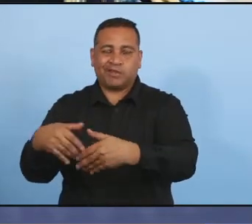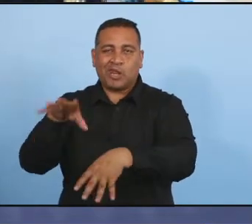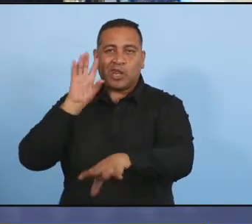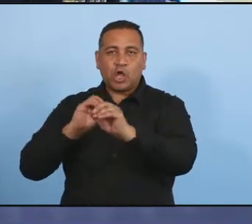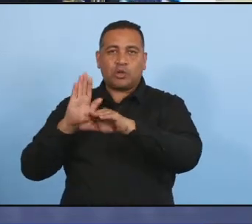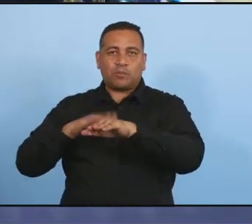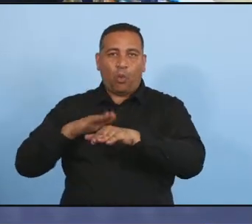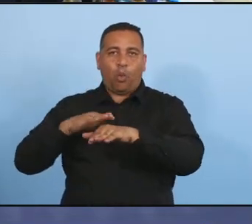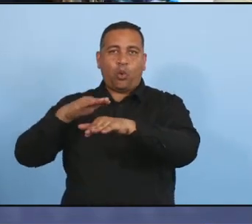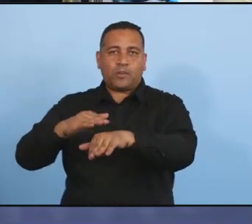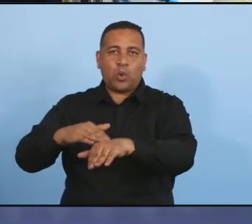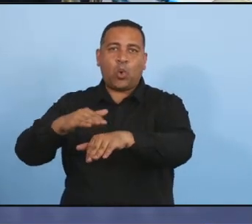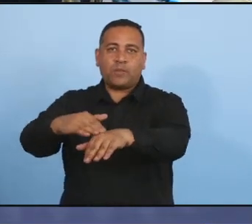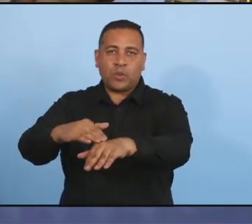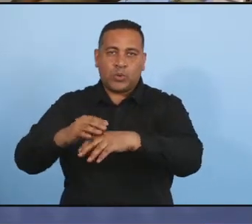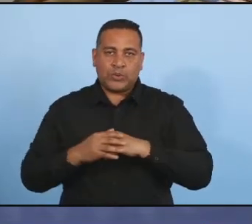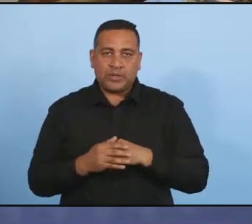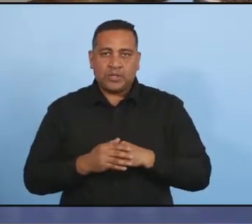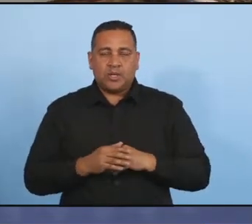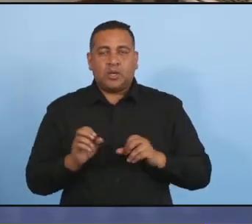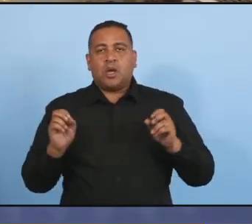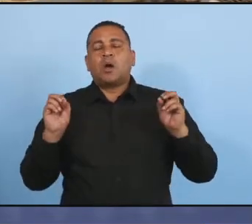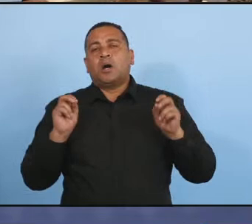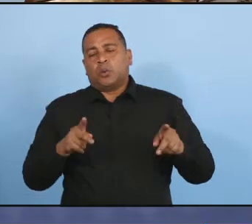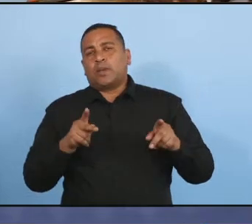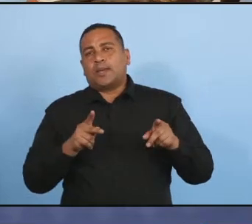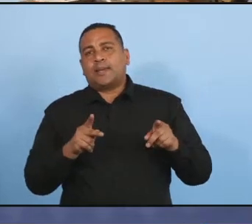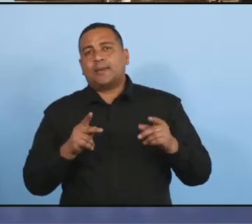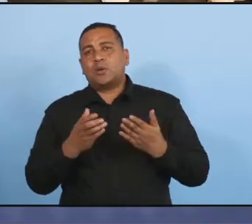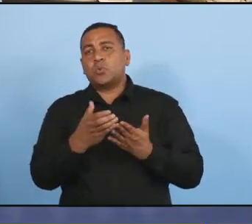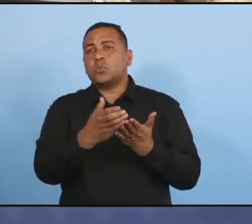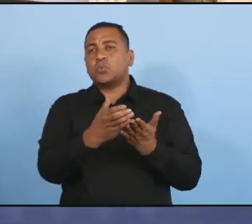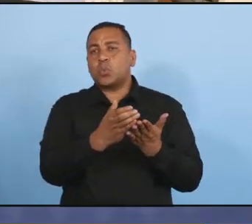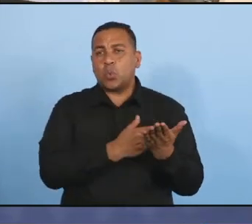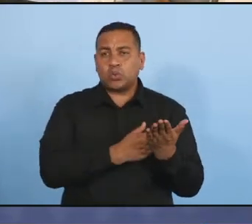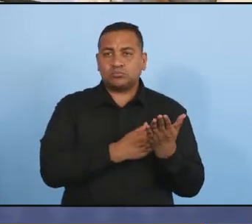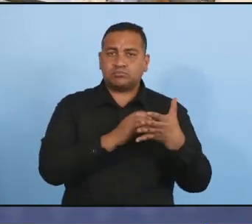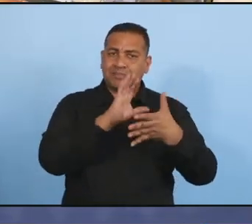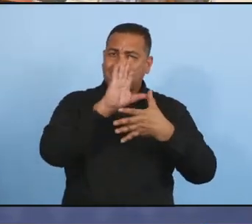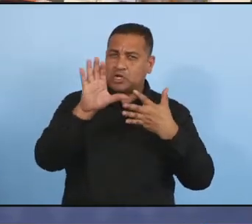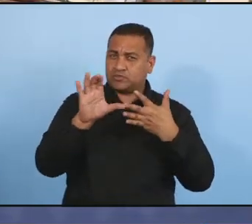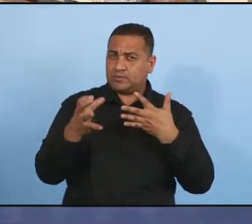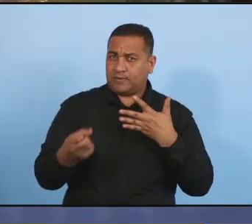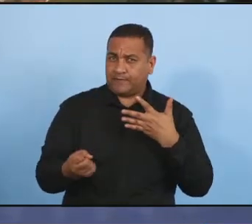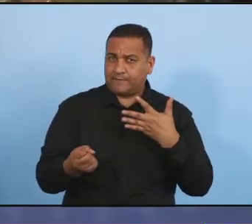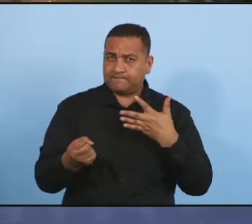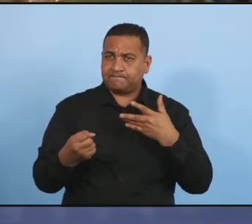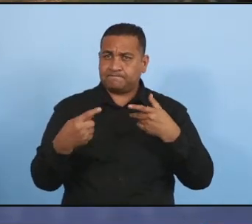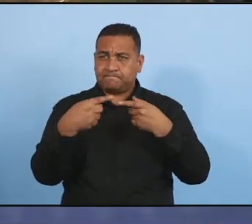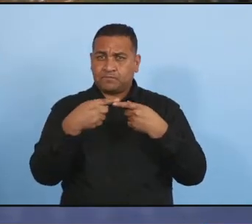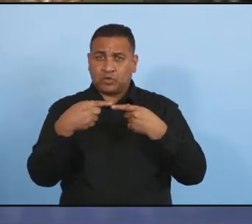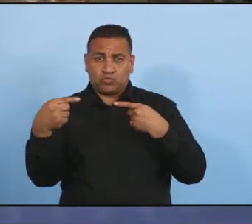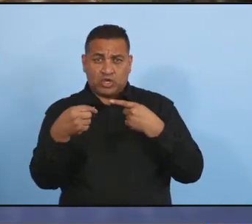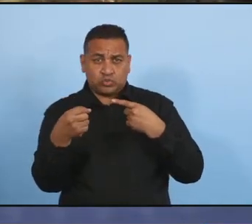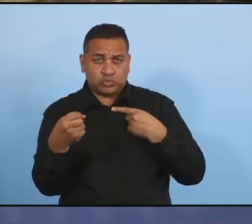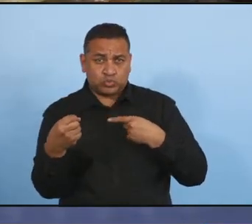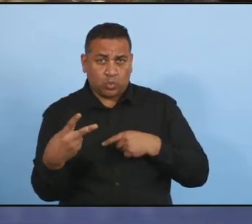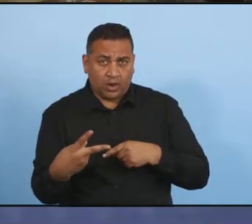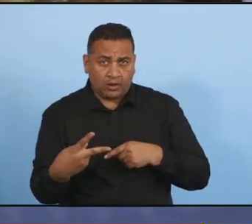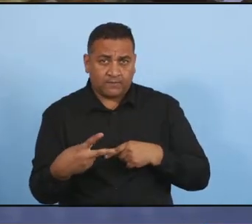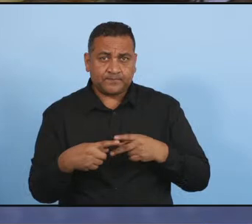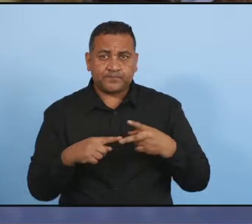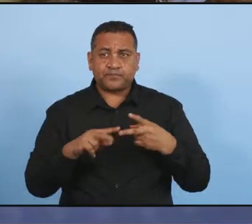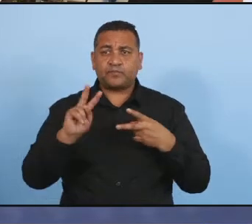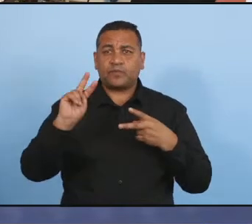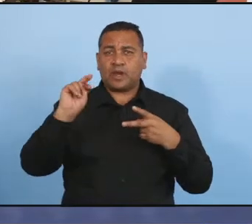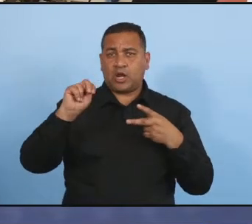the entrance criteria for the courses? Entrance criteria is grade 12 to into, but mostly some of the students are in